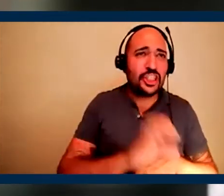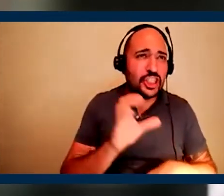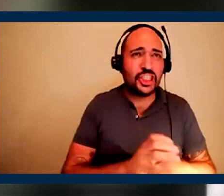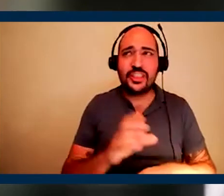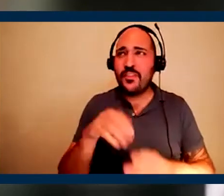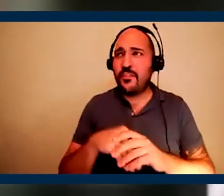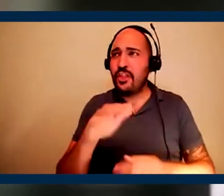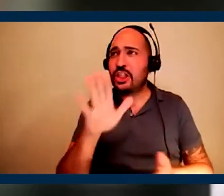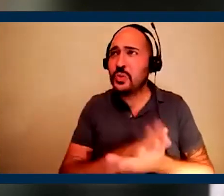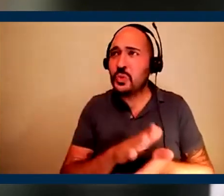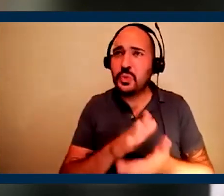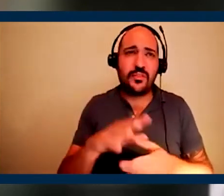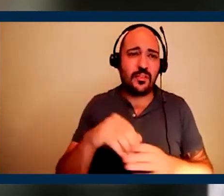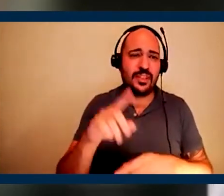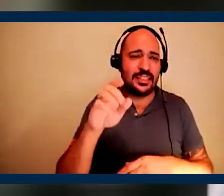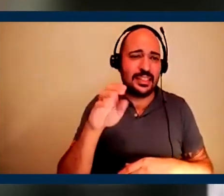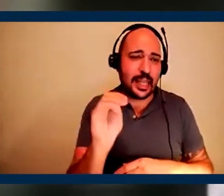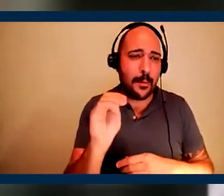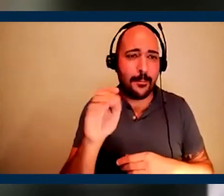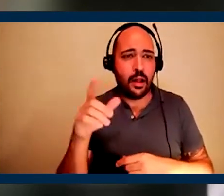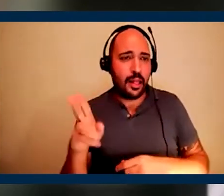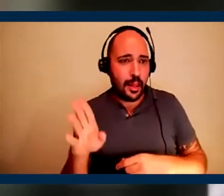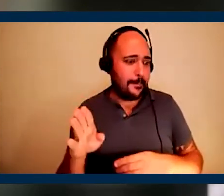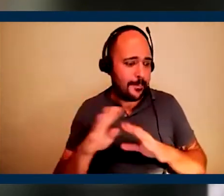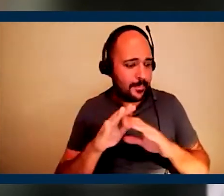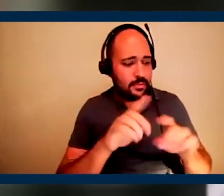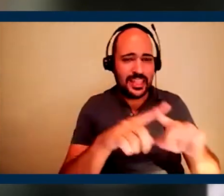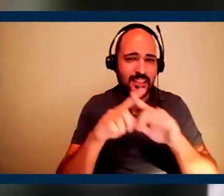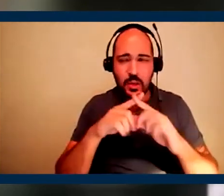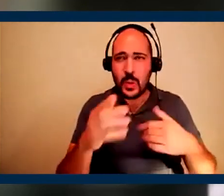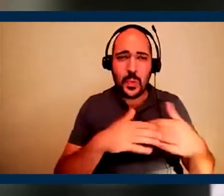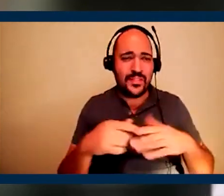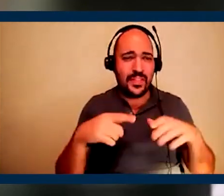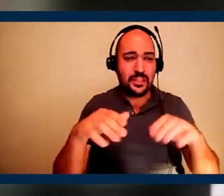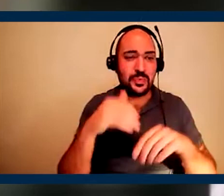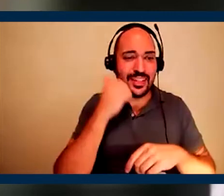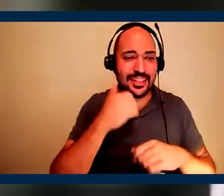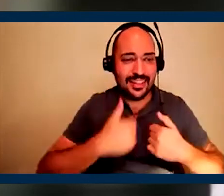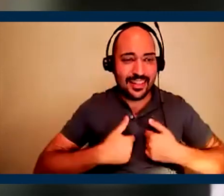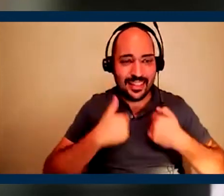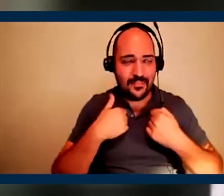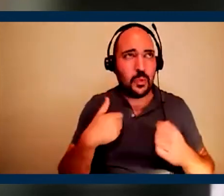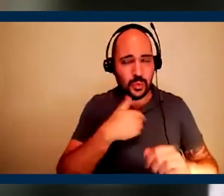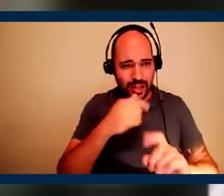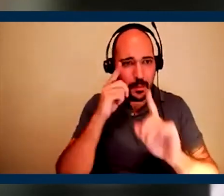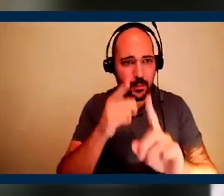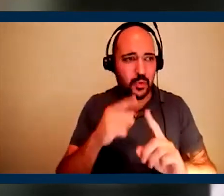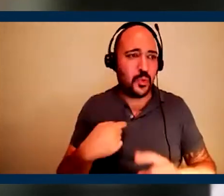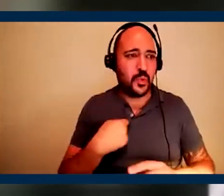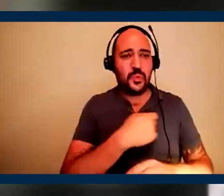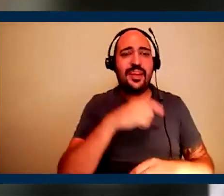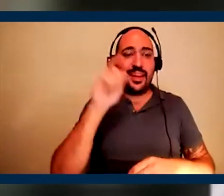Dem clubs, whatever they do in their daily life, we're at a point where we have to get people to understand